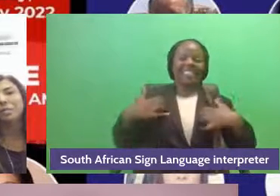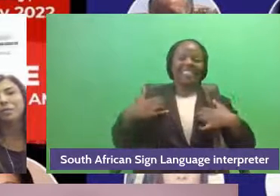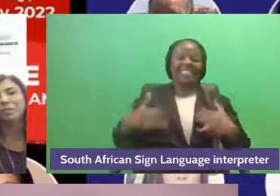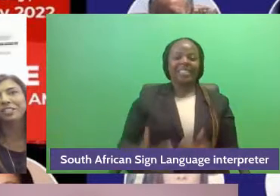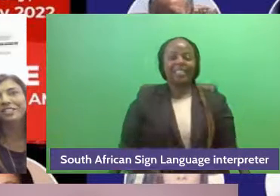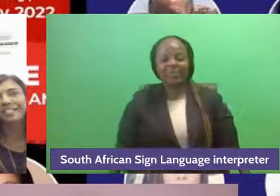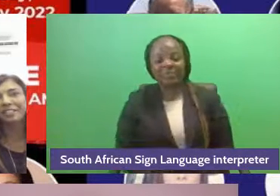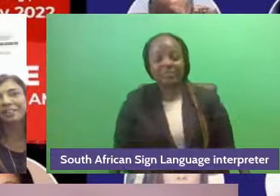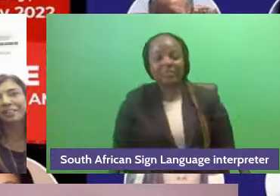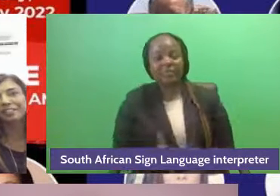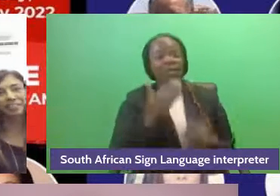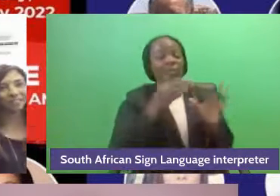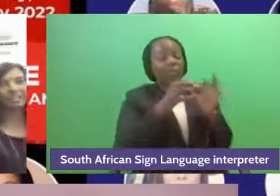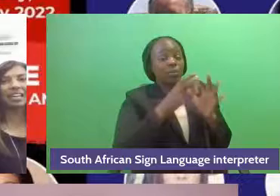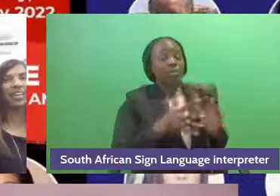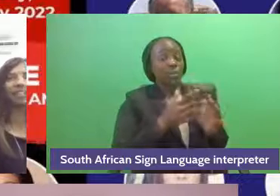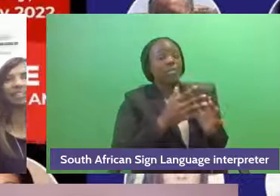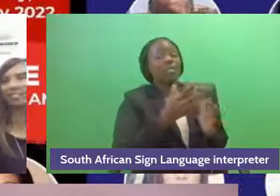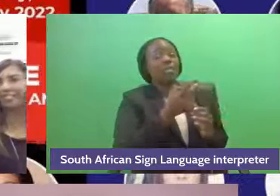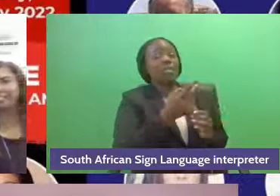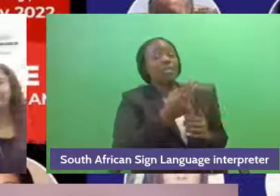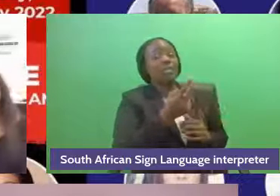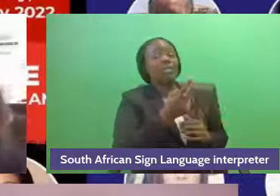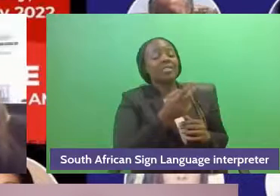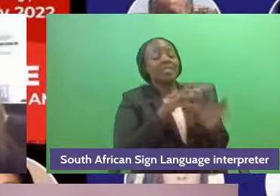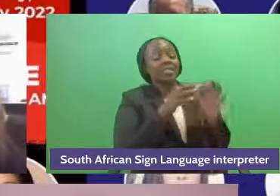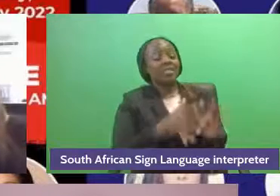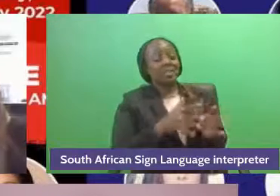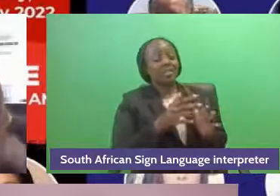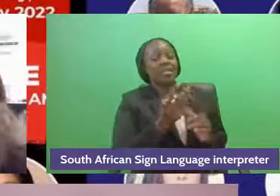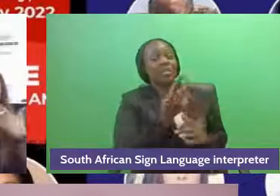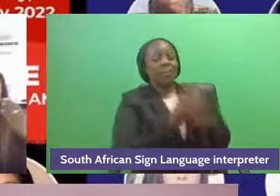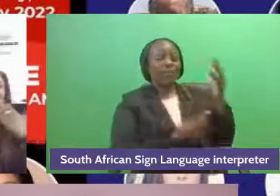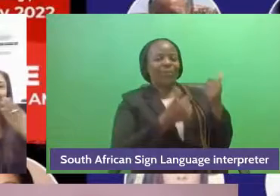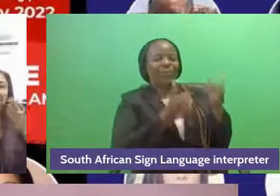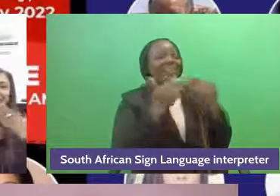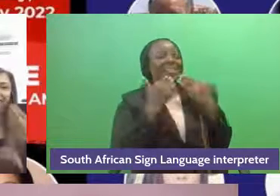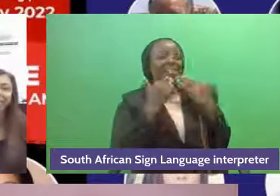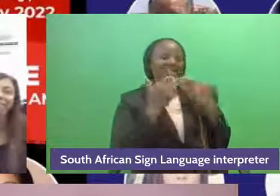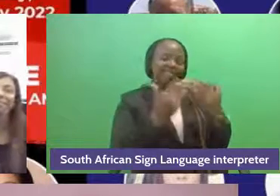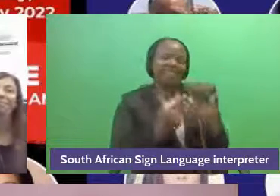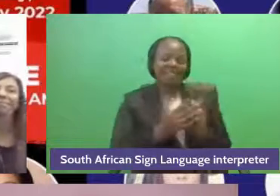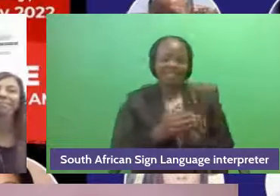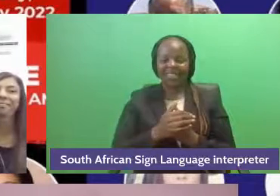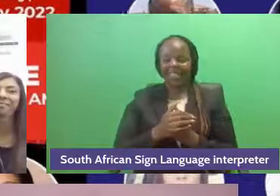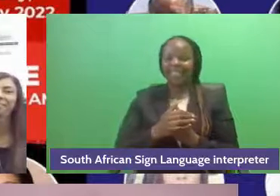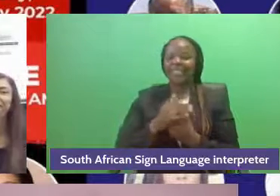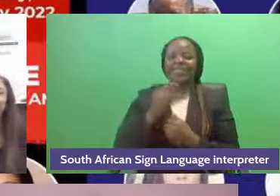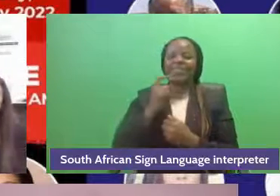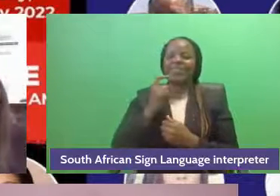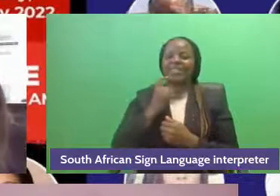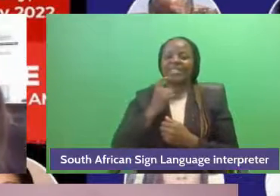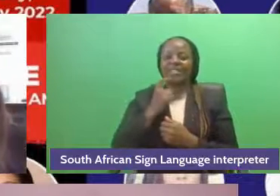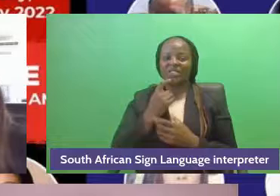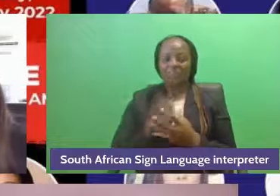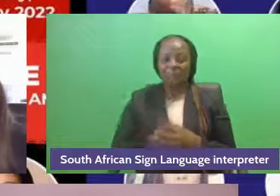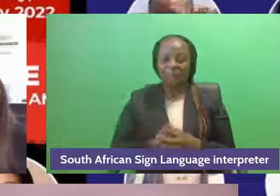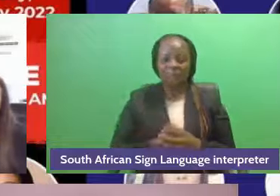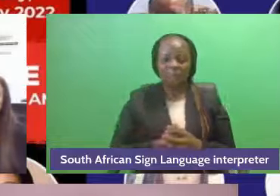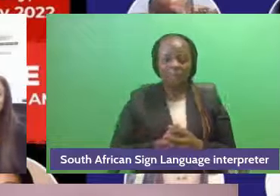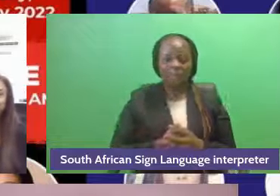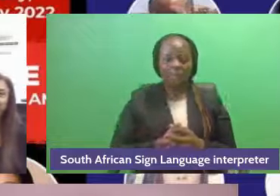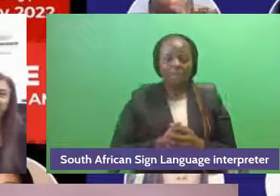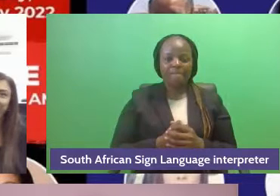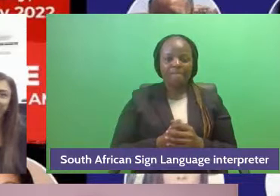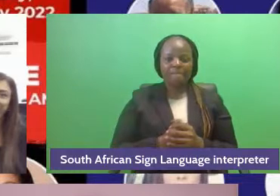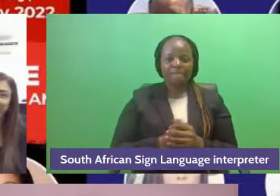to our interpreters. And to our Excellent interpreters. interpreters. Thank you. Petri you. and Gilad, yeah. Thank you so